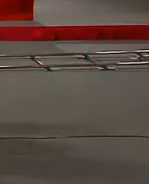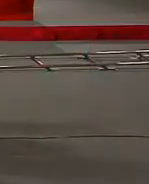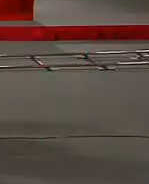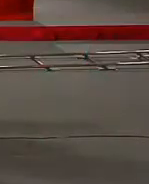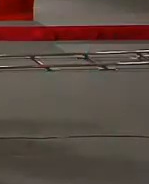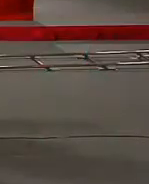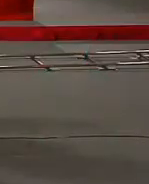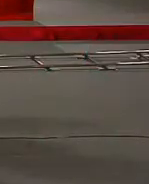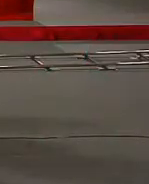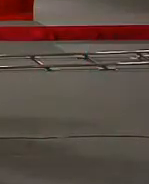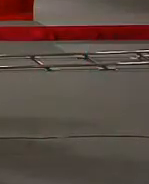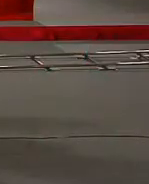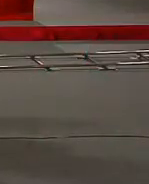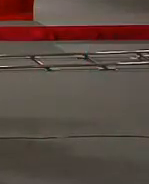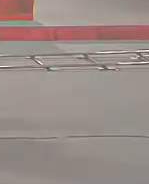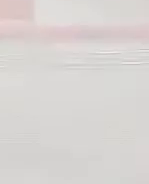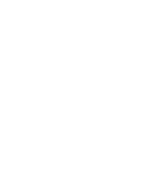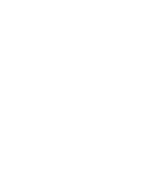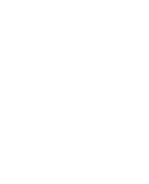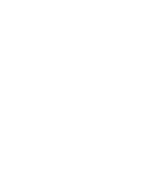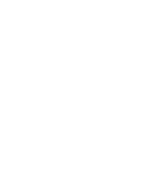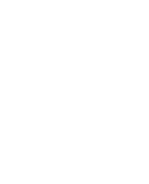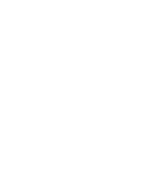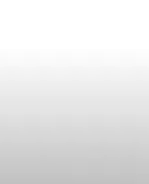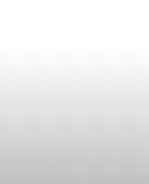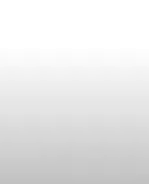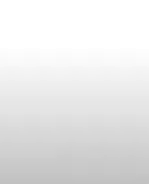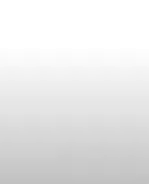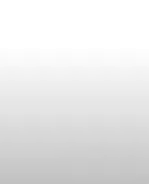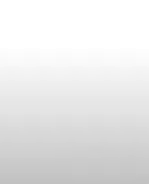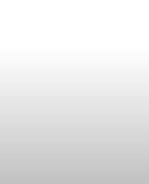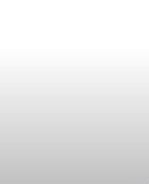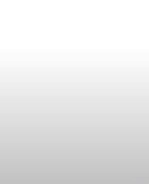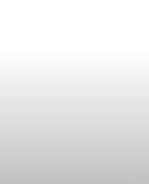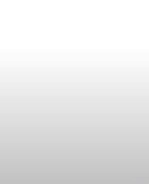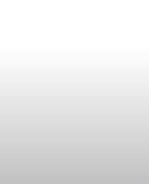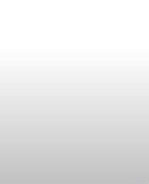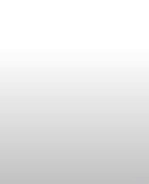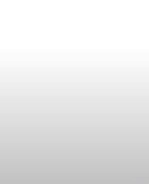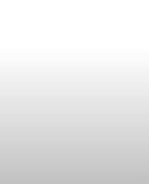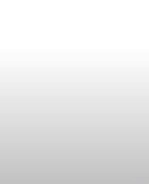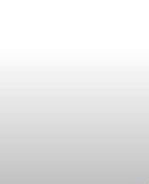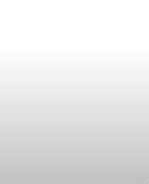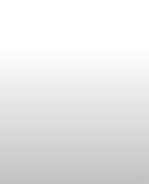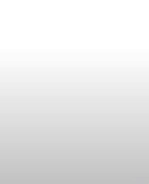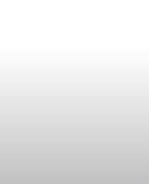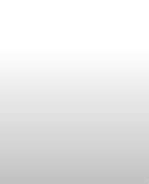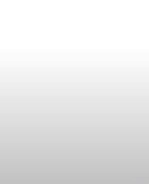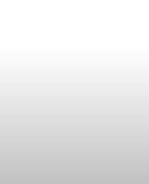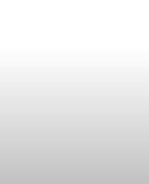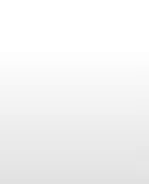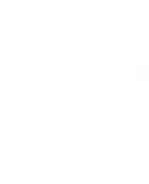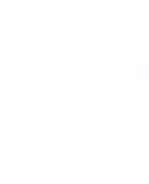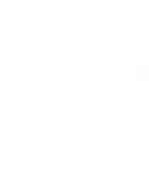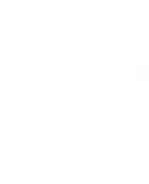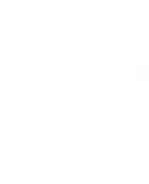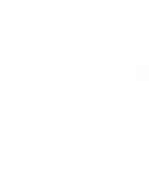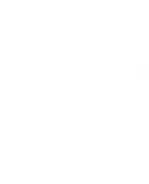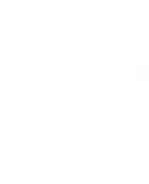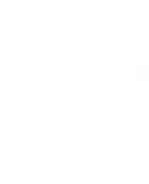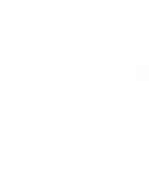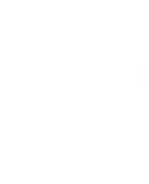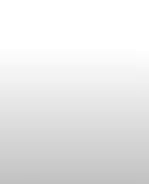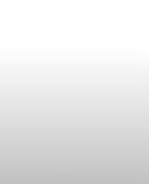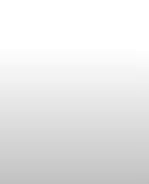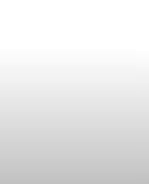We haven't made that decision yet. We do have quite a few, we want to consider open dialogue